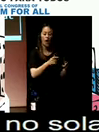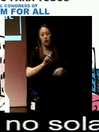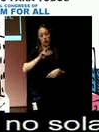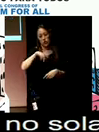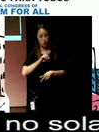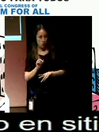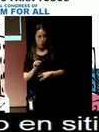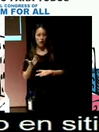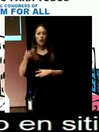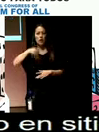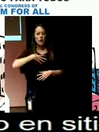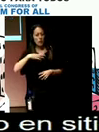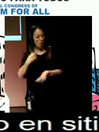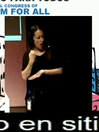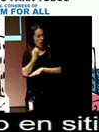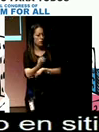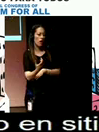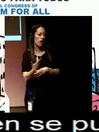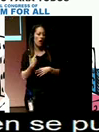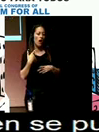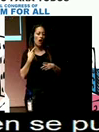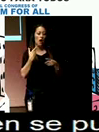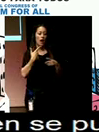with specific niche focuses.